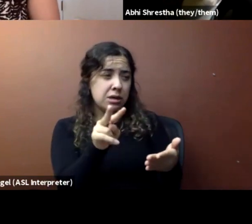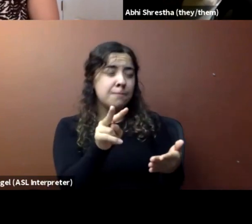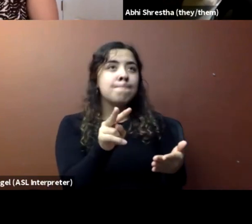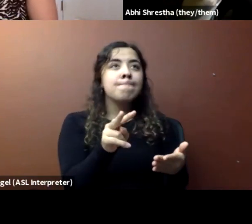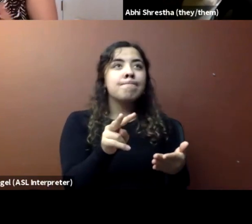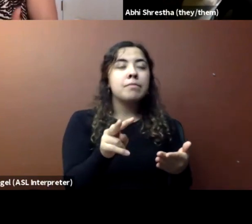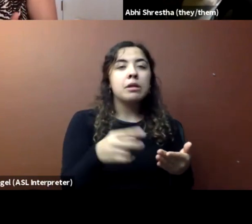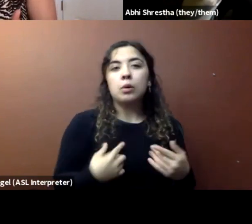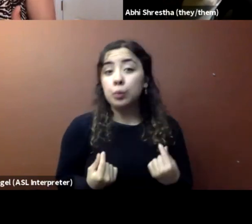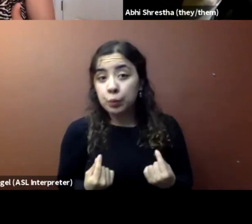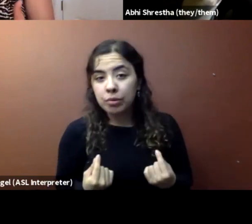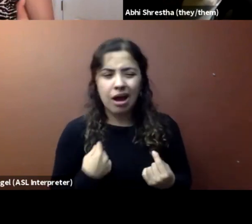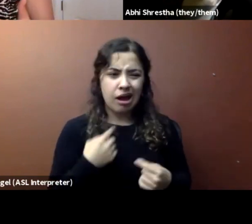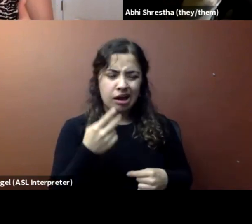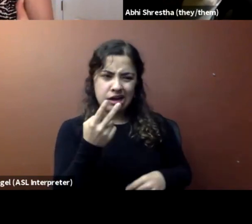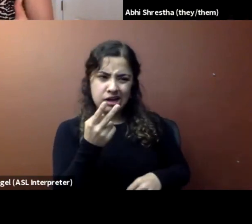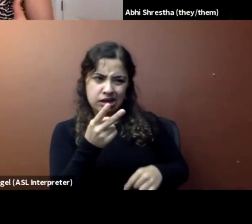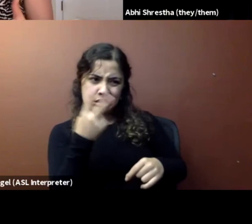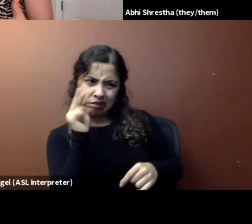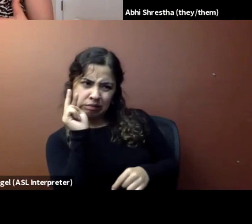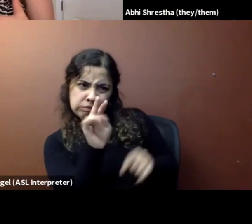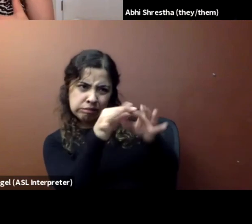how does this make sense? How does